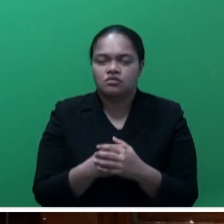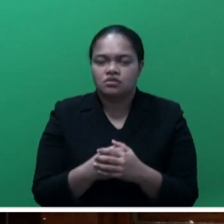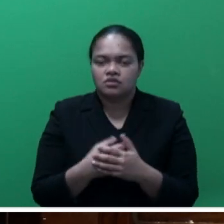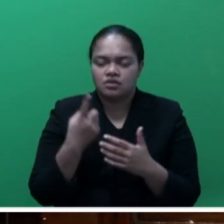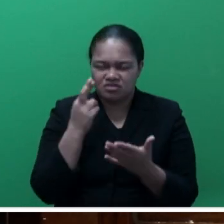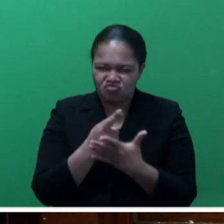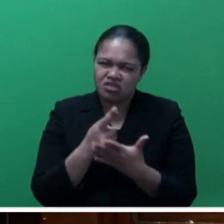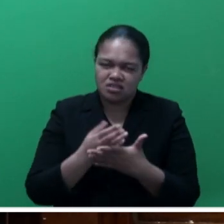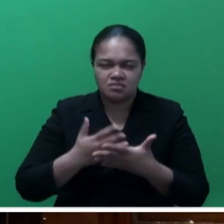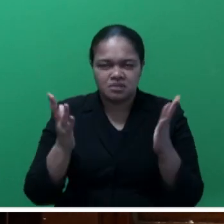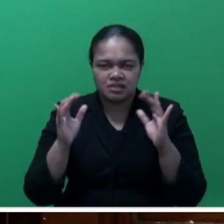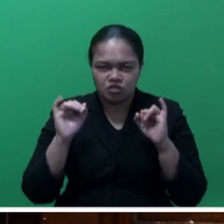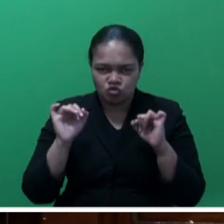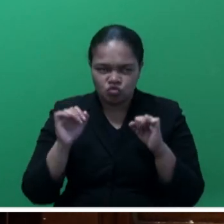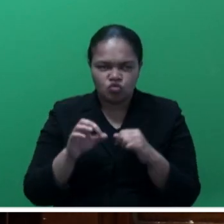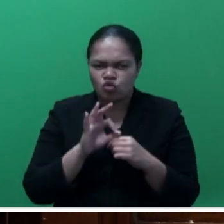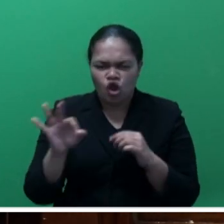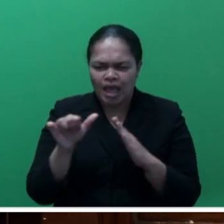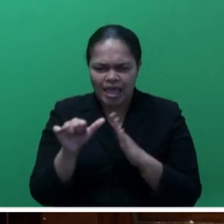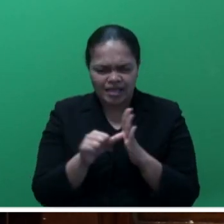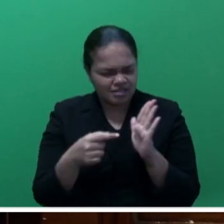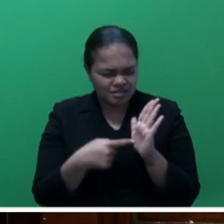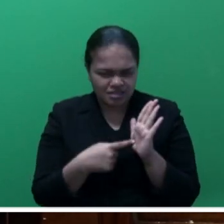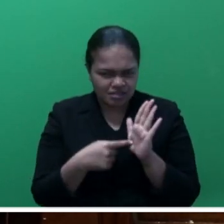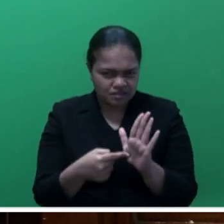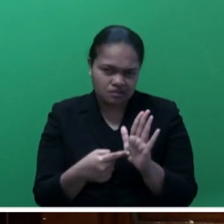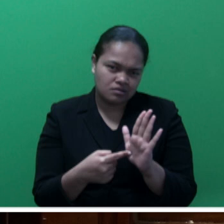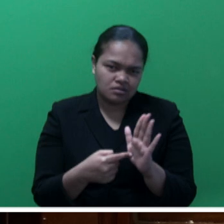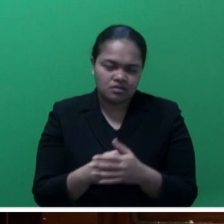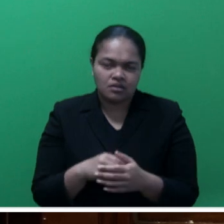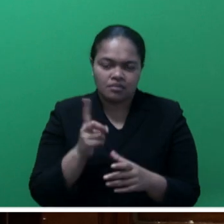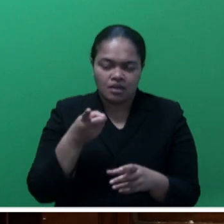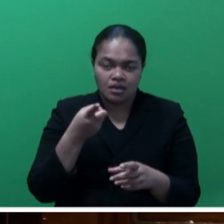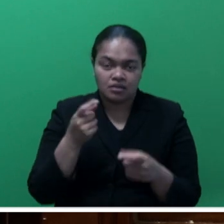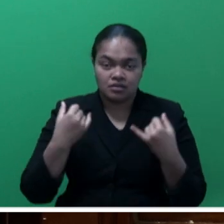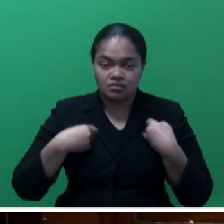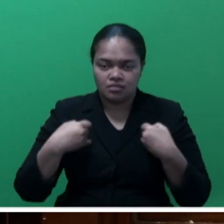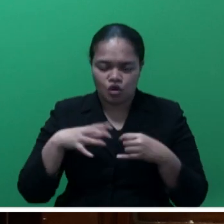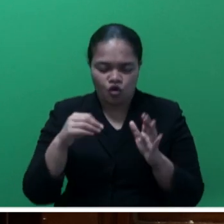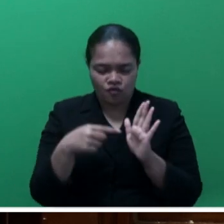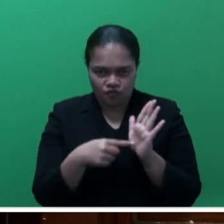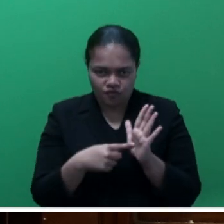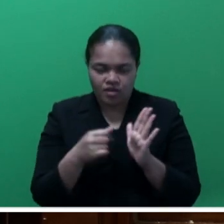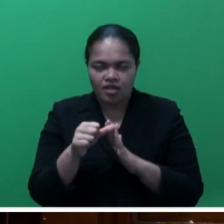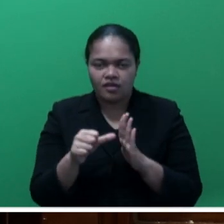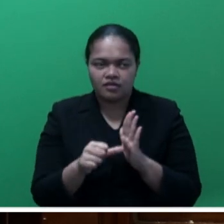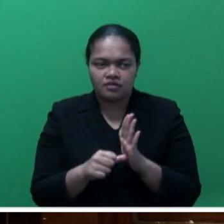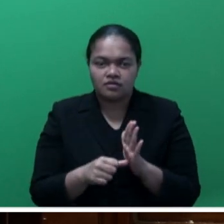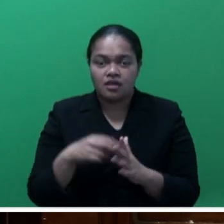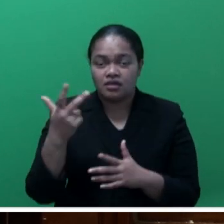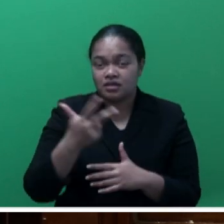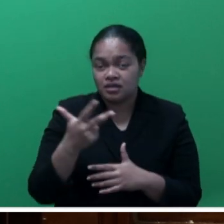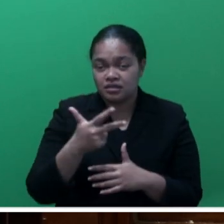issue, not the Act itself, it's the enforcement of the Act. There have been 18 training